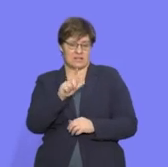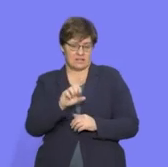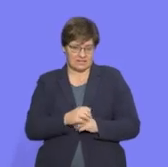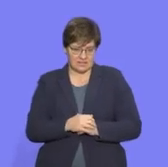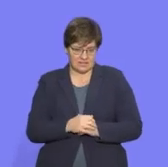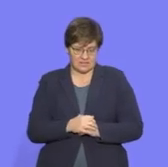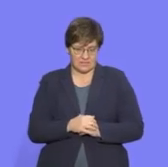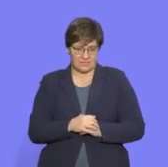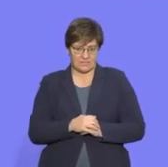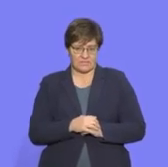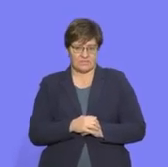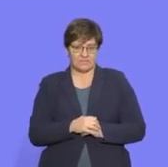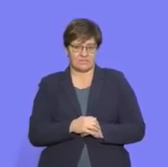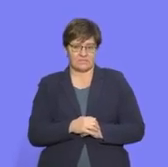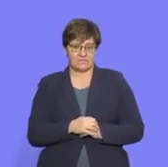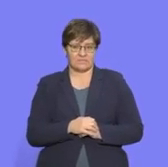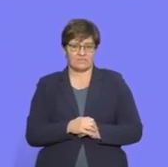vessels.